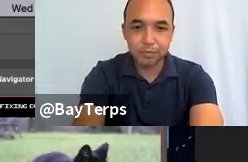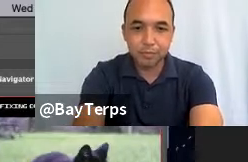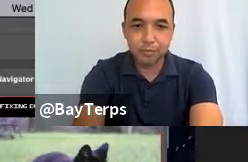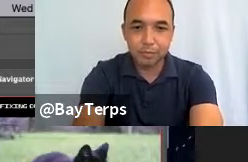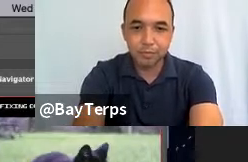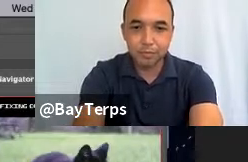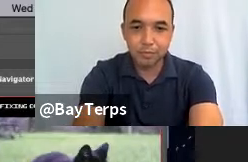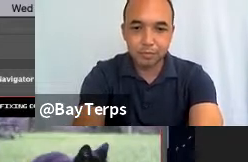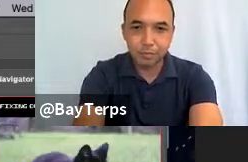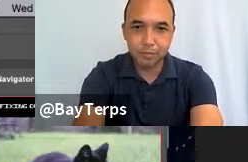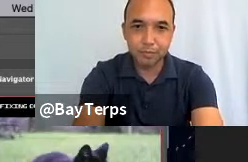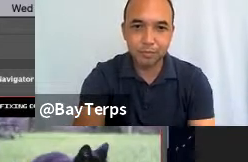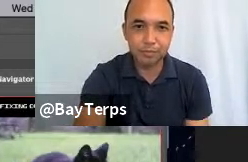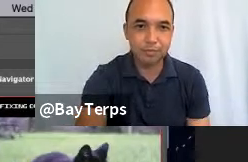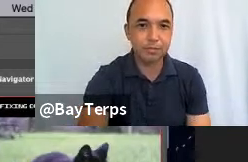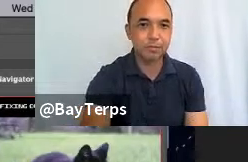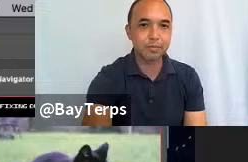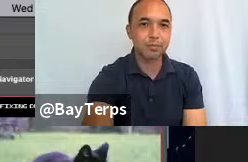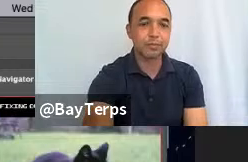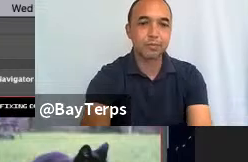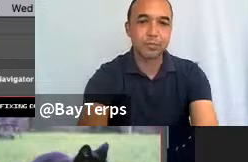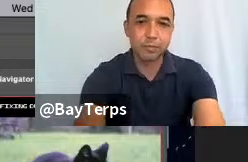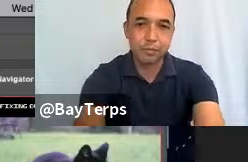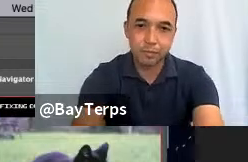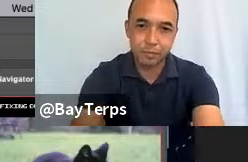and playing around with it as much as you can.